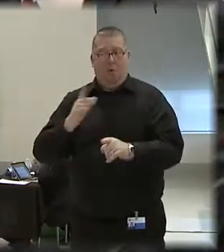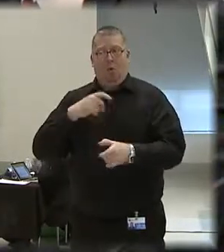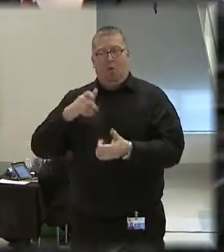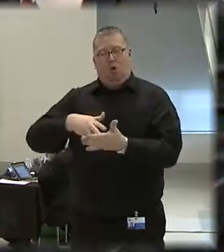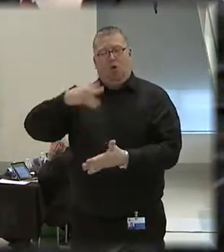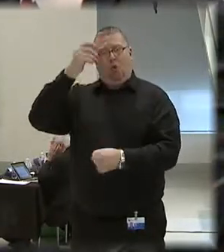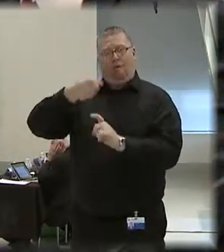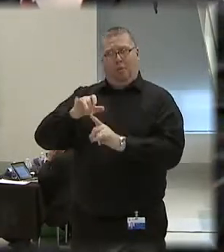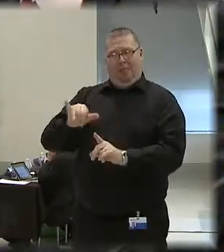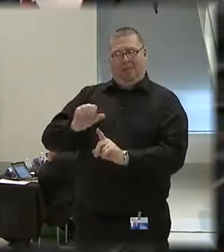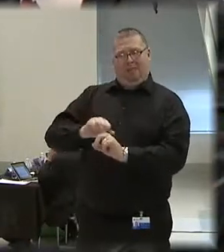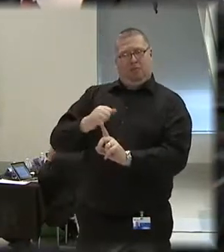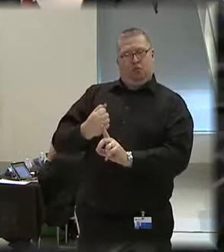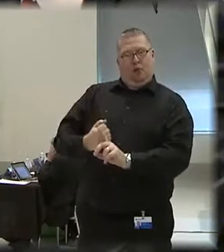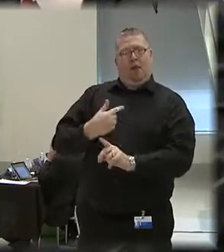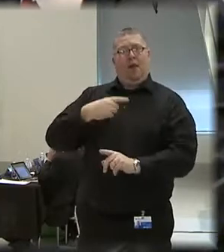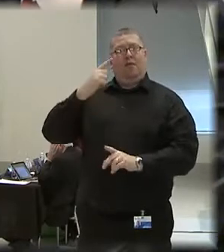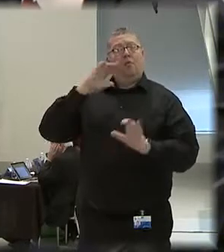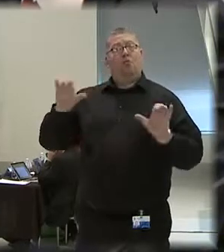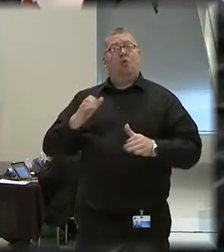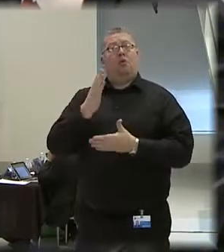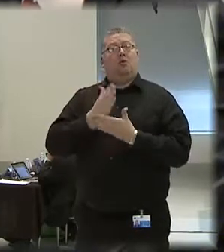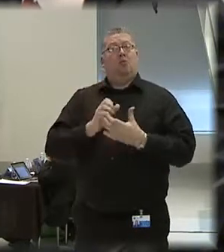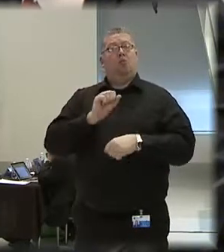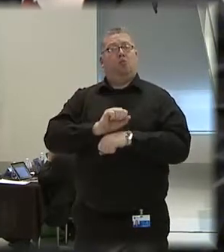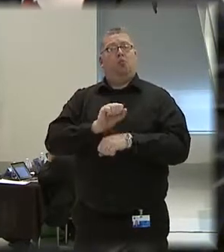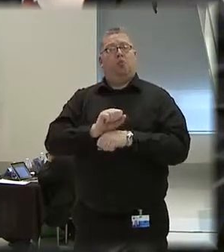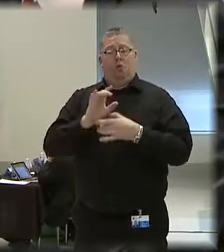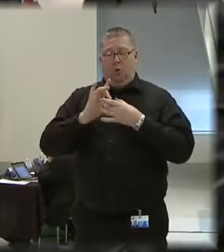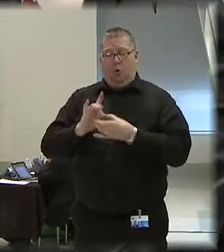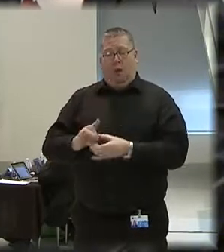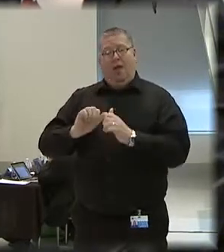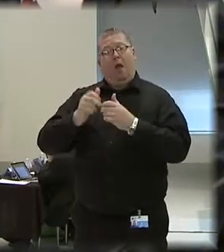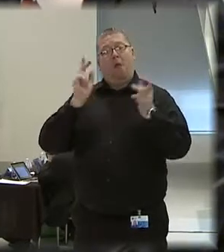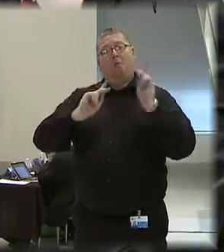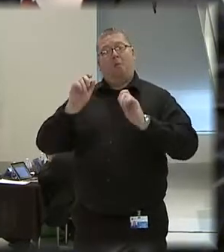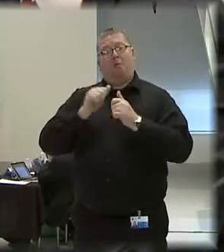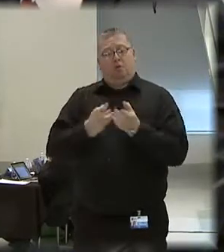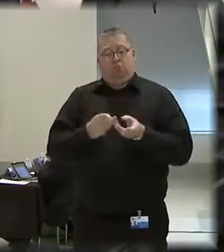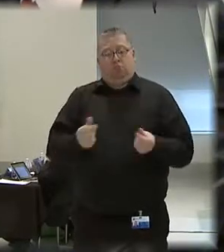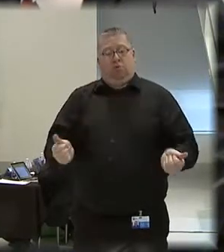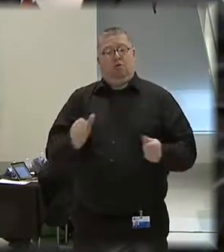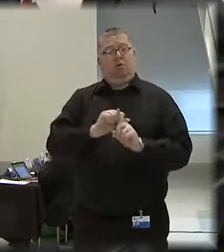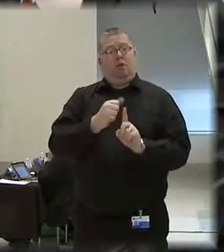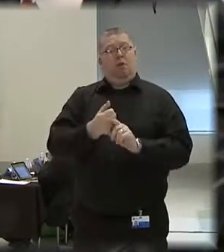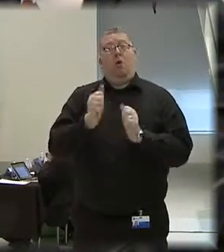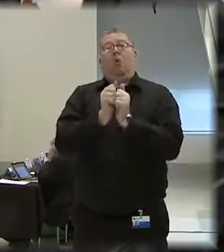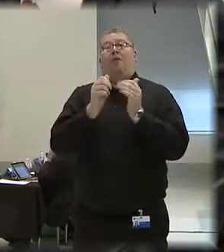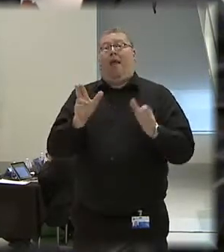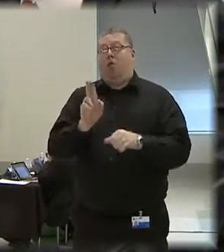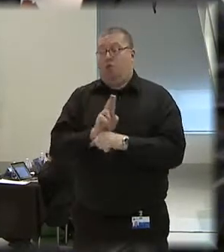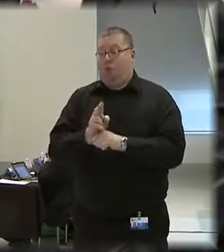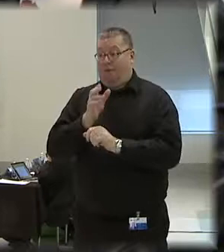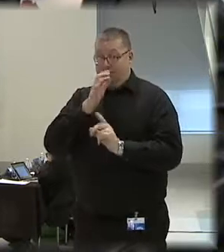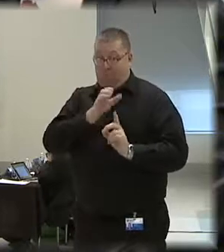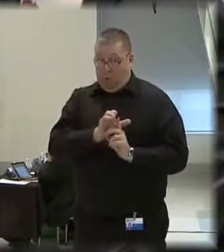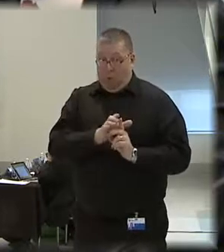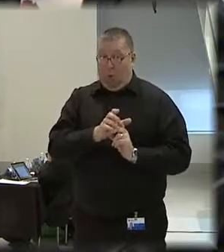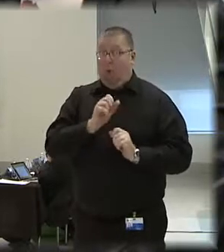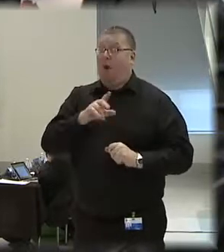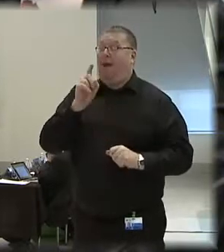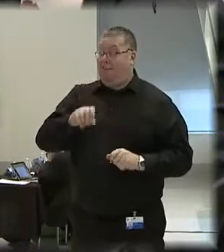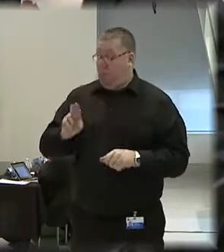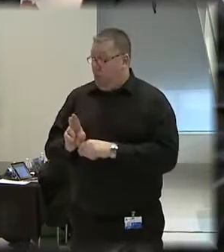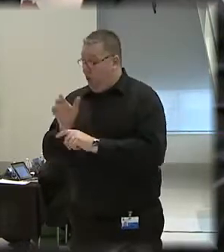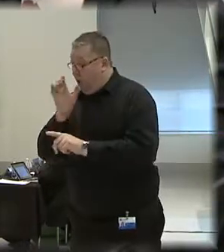it. So I think doing some work on how people resolve situations without force, where force could have been used,